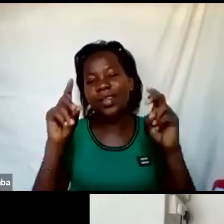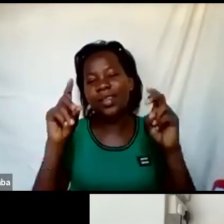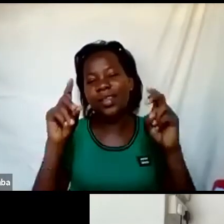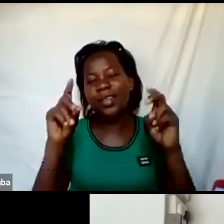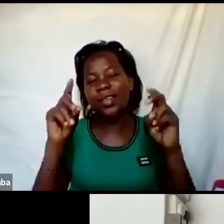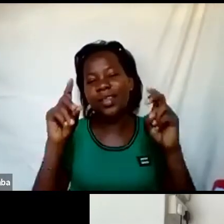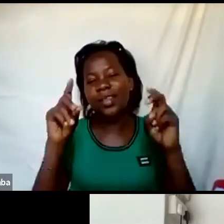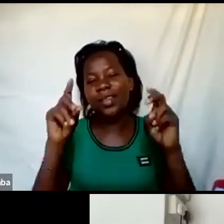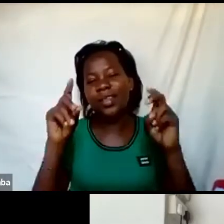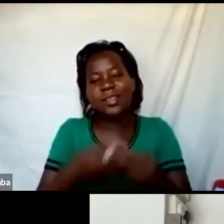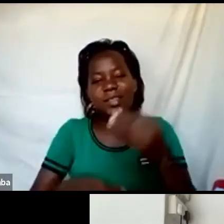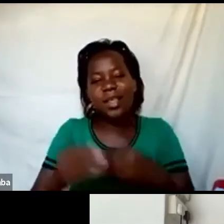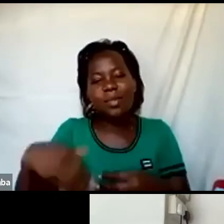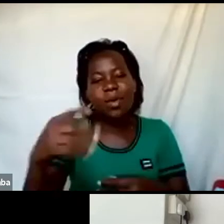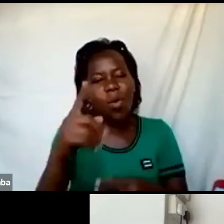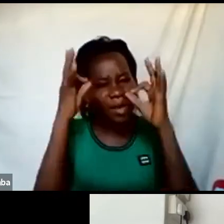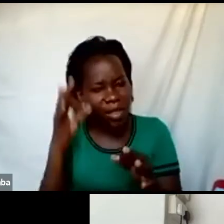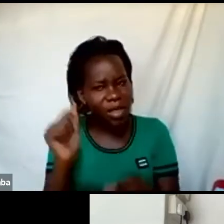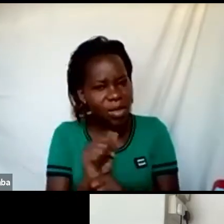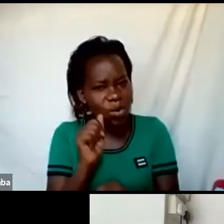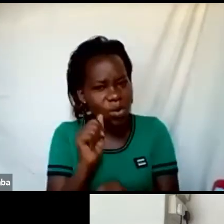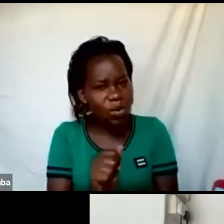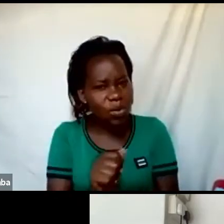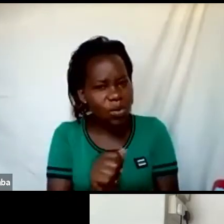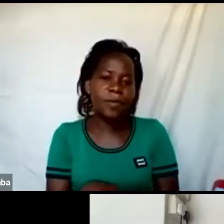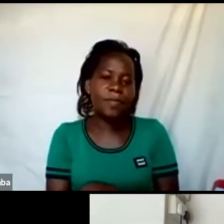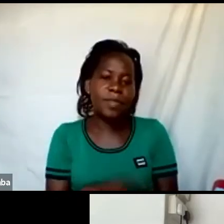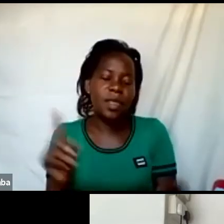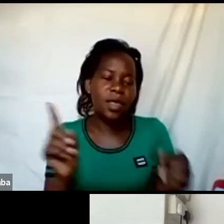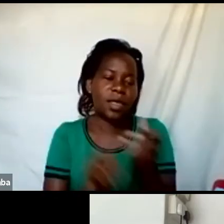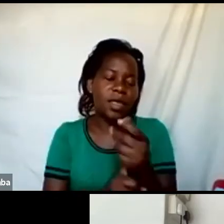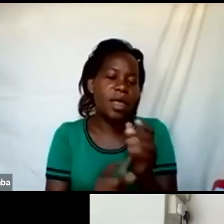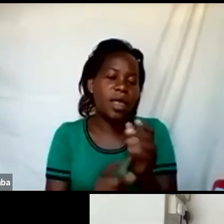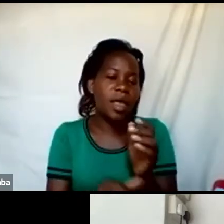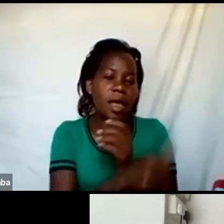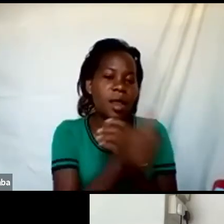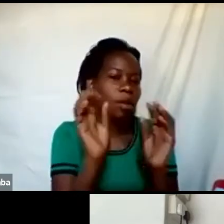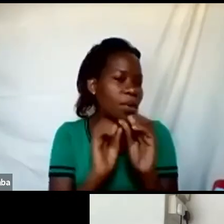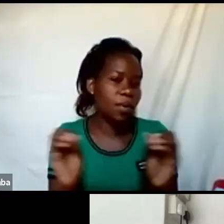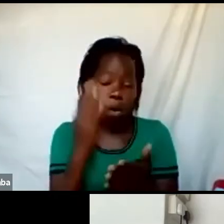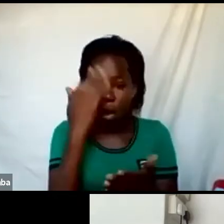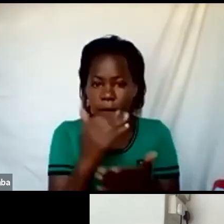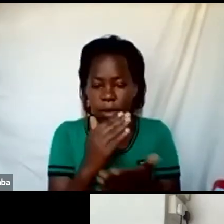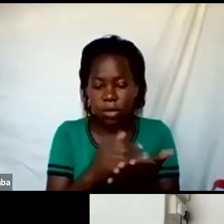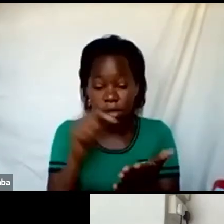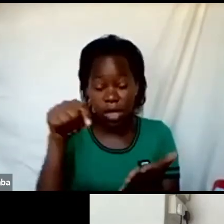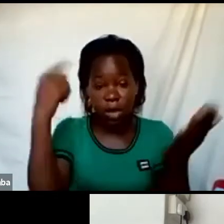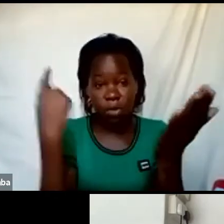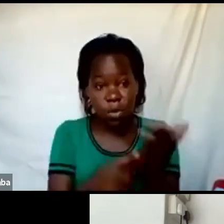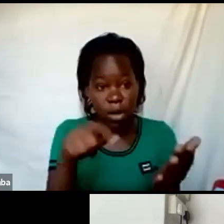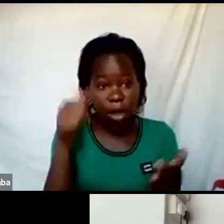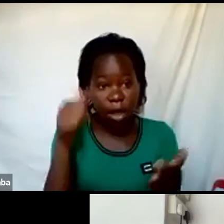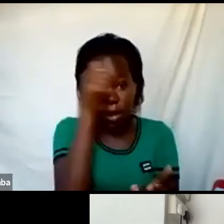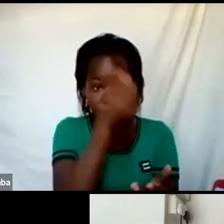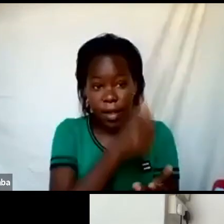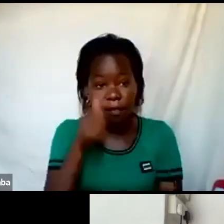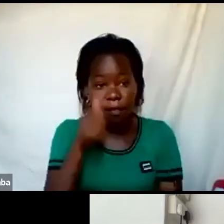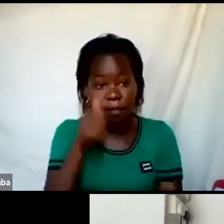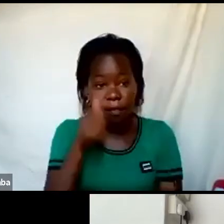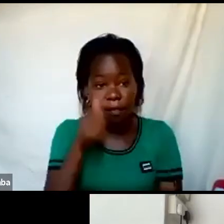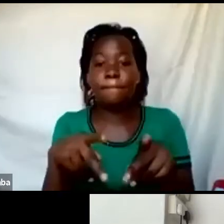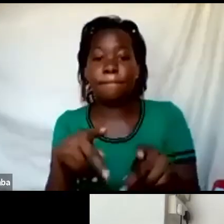that your product does that they may not be able to get from another? Because in Uganda, in Africa, people actually